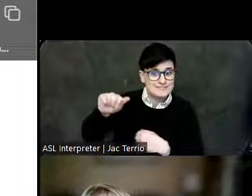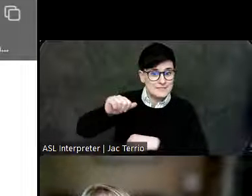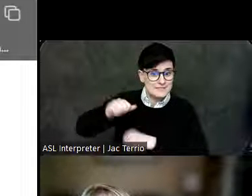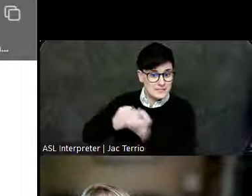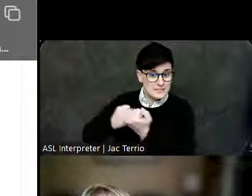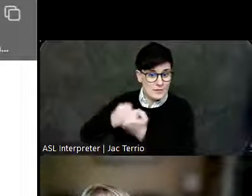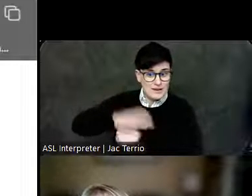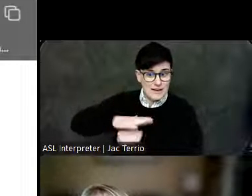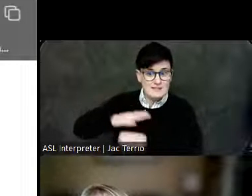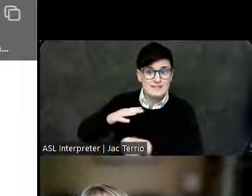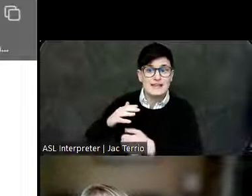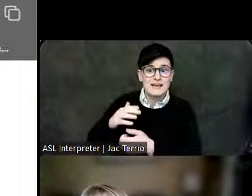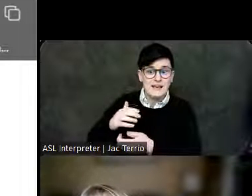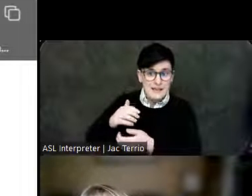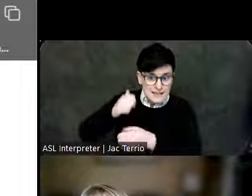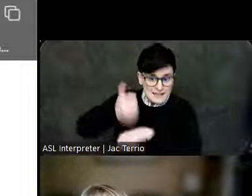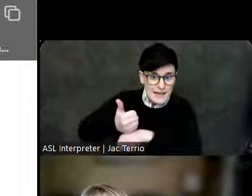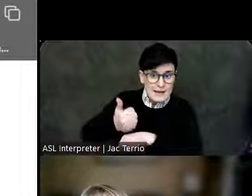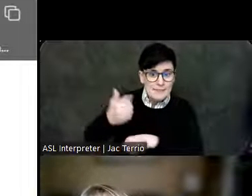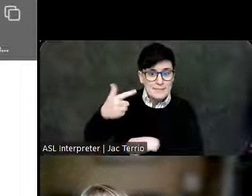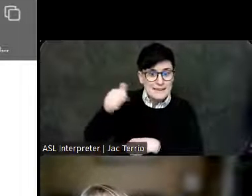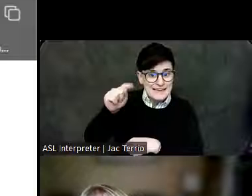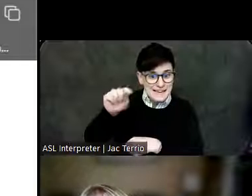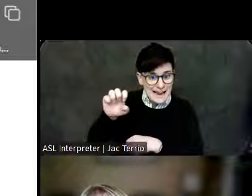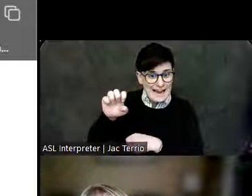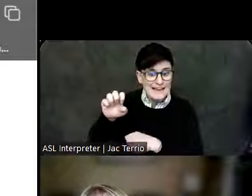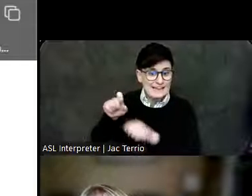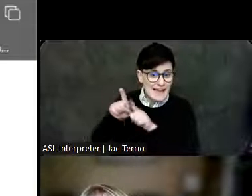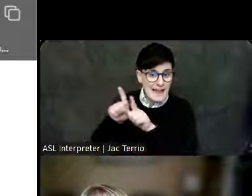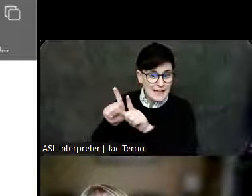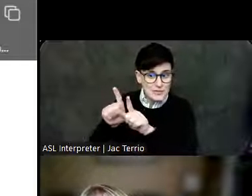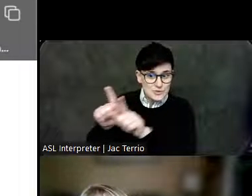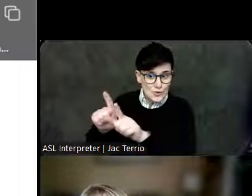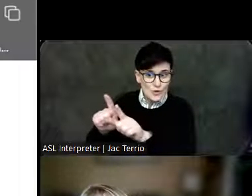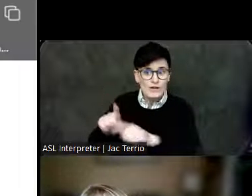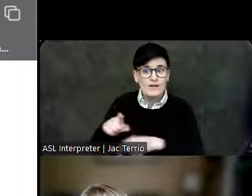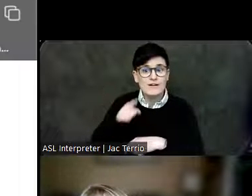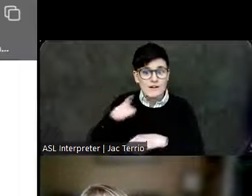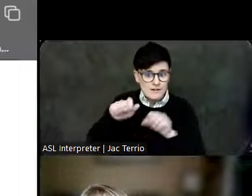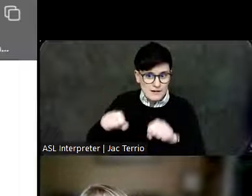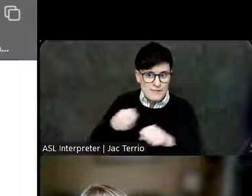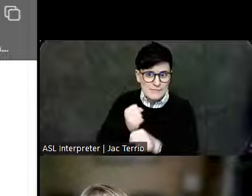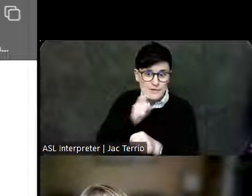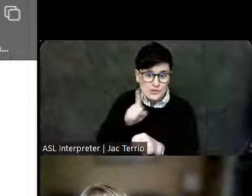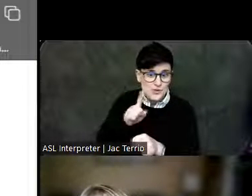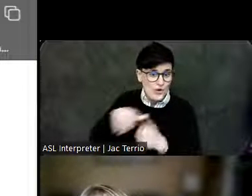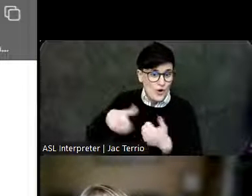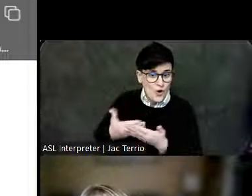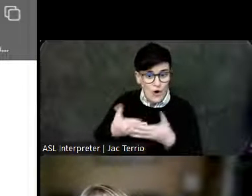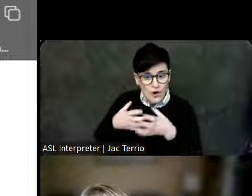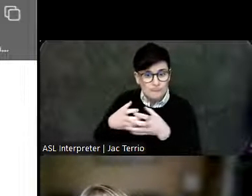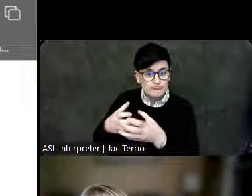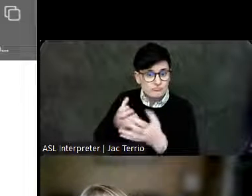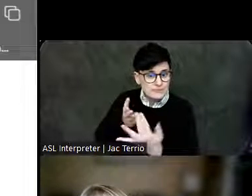Give you a travel pass. Everybody should be under the same pass so you don't get separated in security. So sometimes